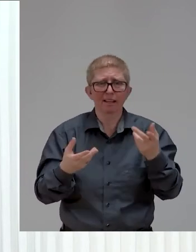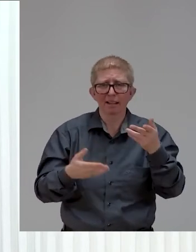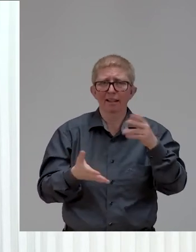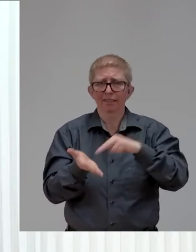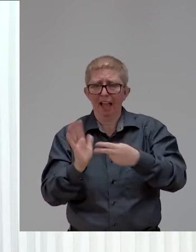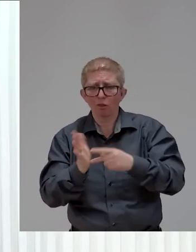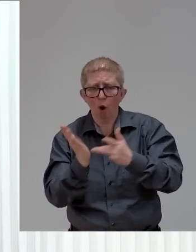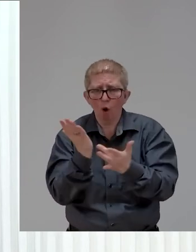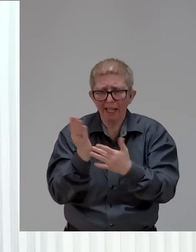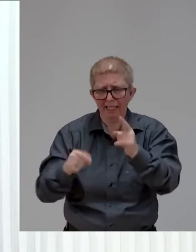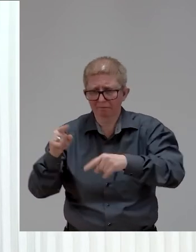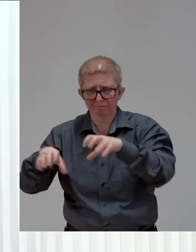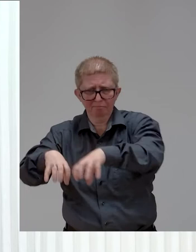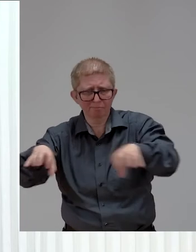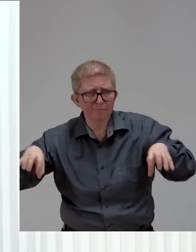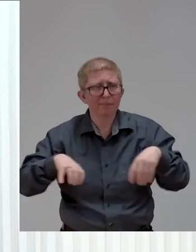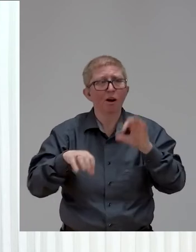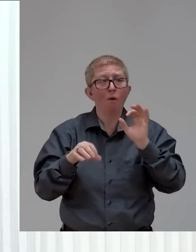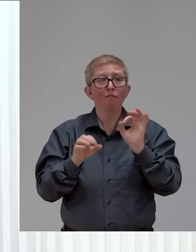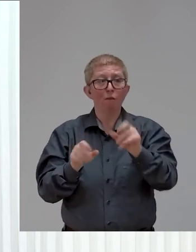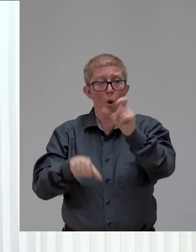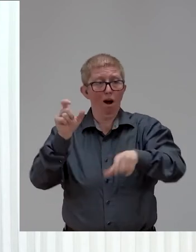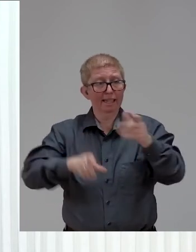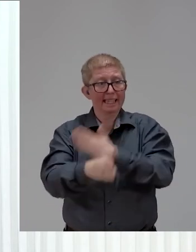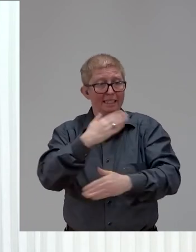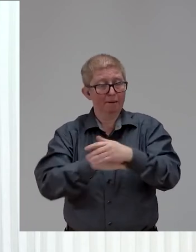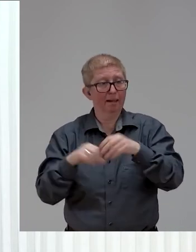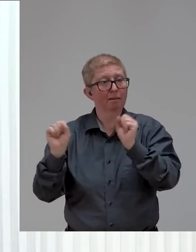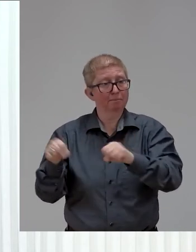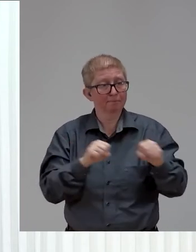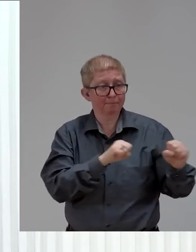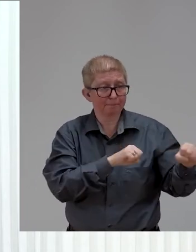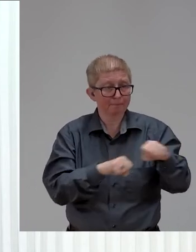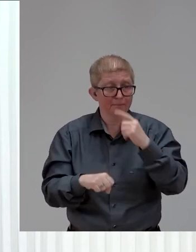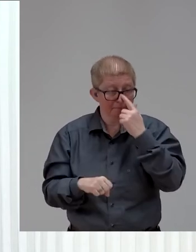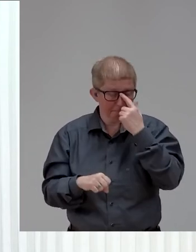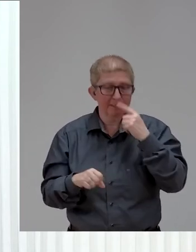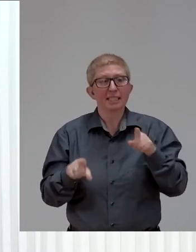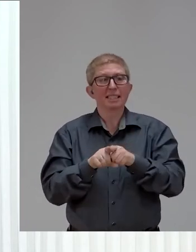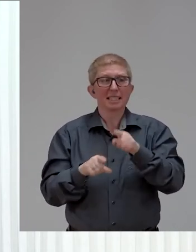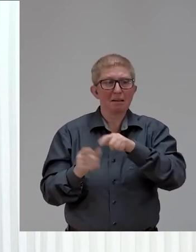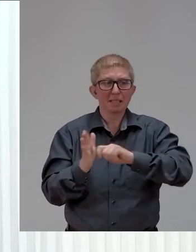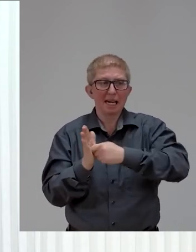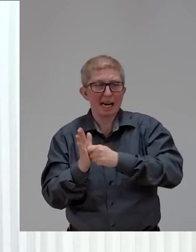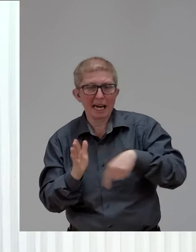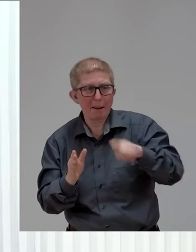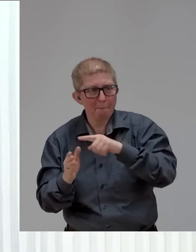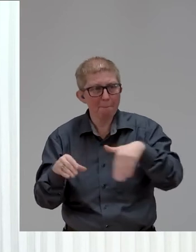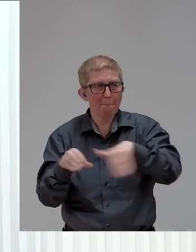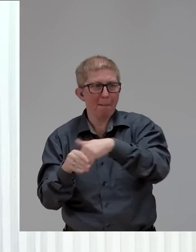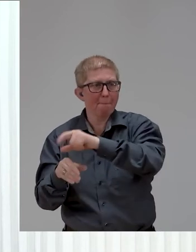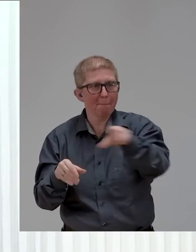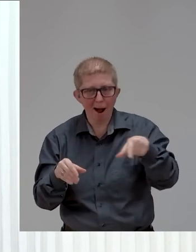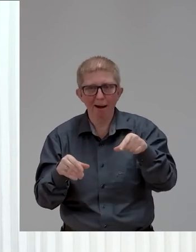governing bodies, which supports my key member state commissions, was so inspired by the access guide used for the Zero Project